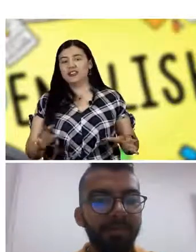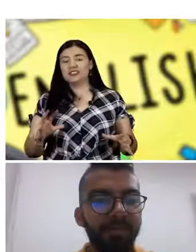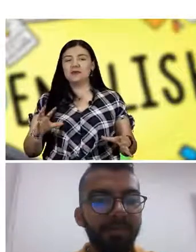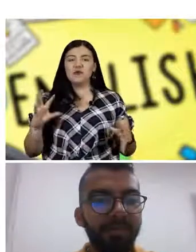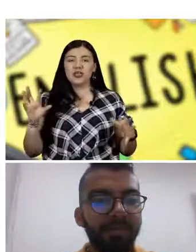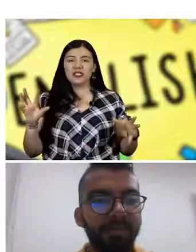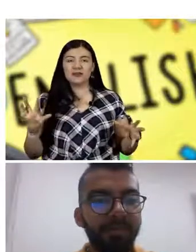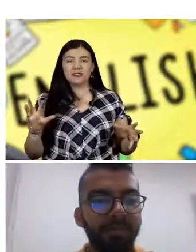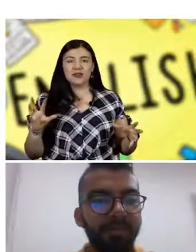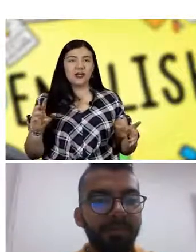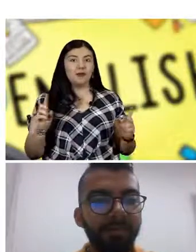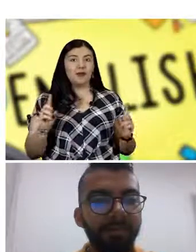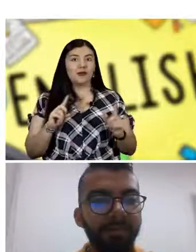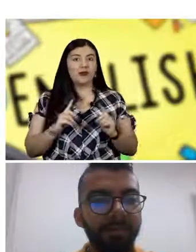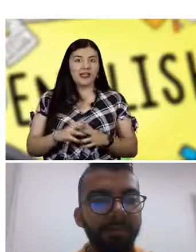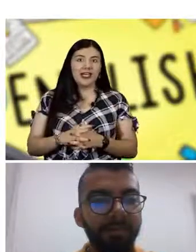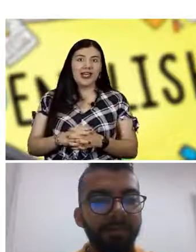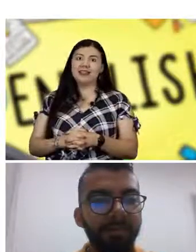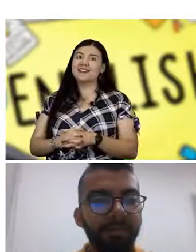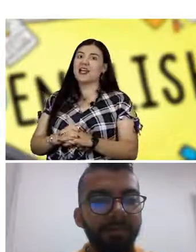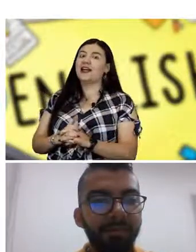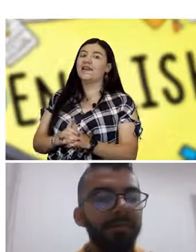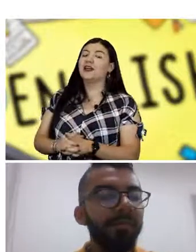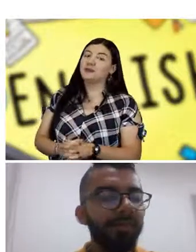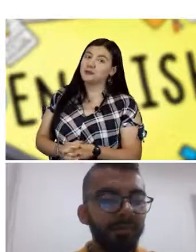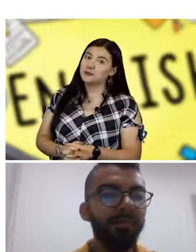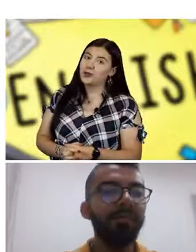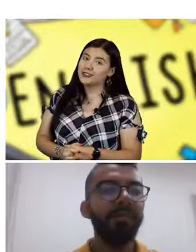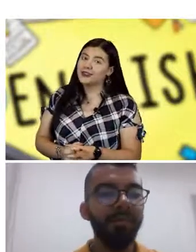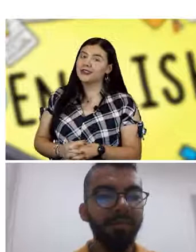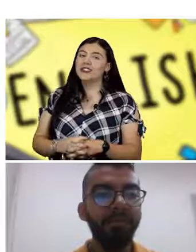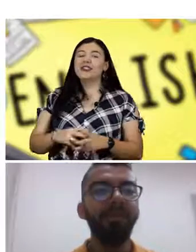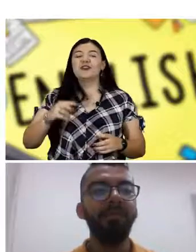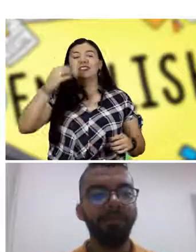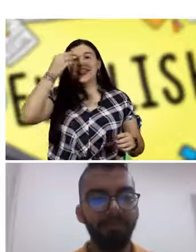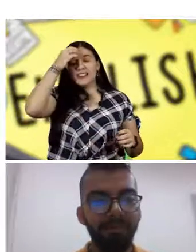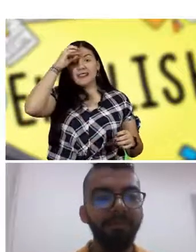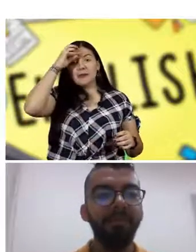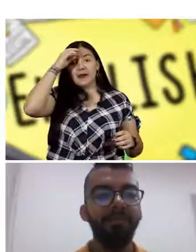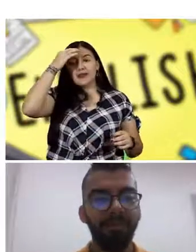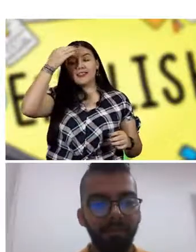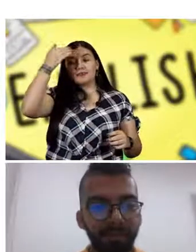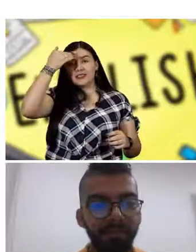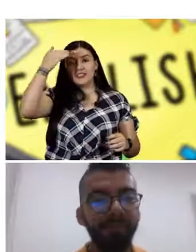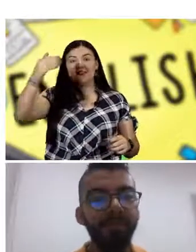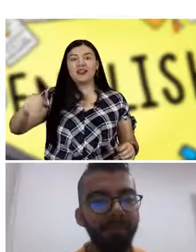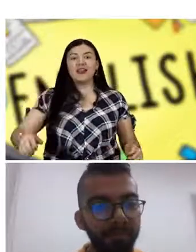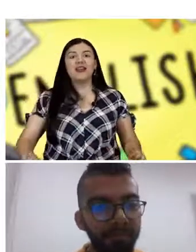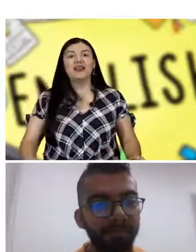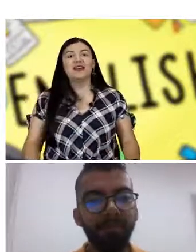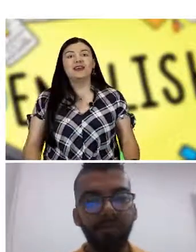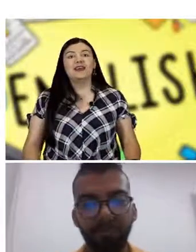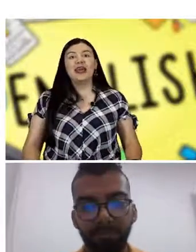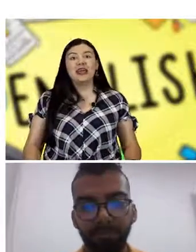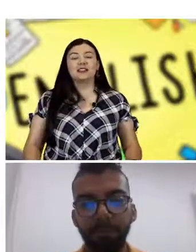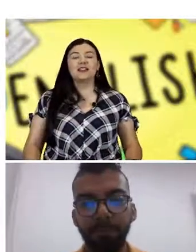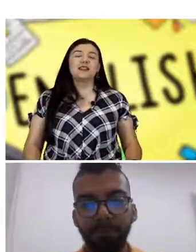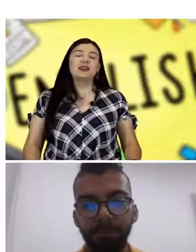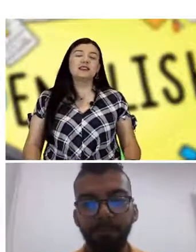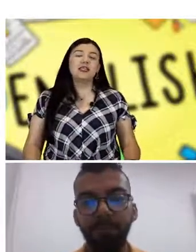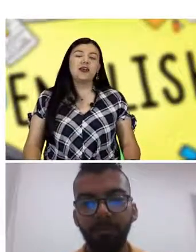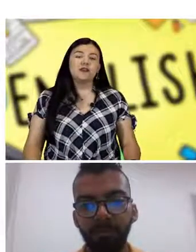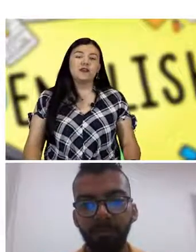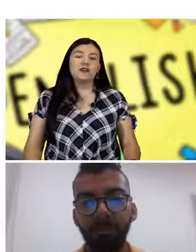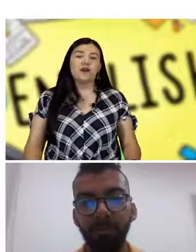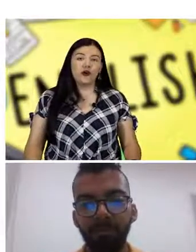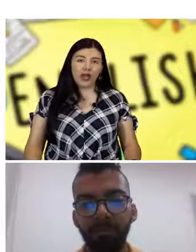que no esté muy especificado, pero recuerden que head ya la habíamos puesto. Entonces, esta parte específica de head,